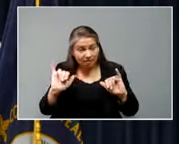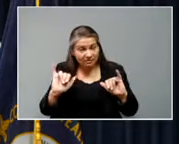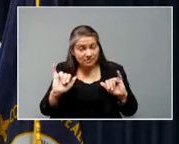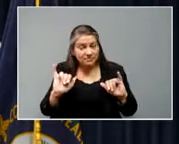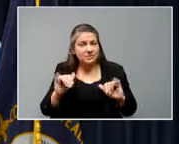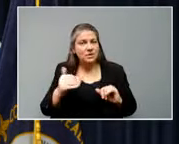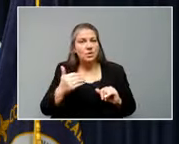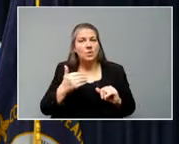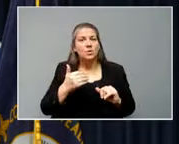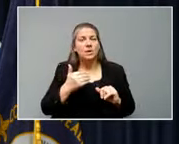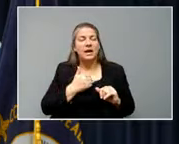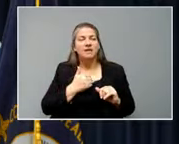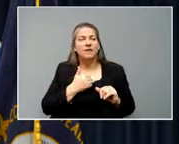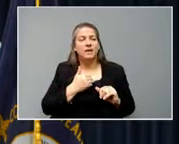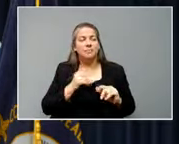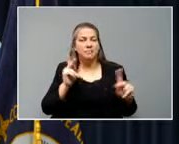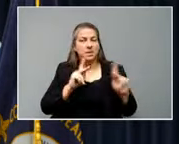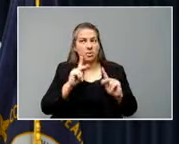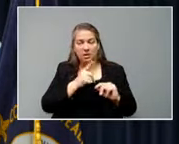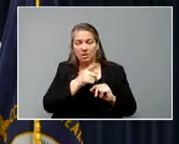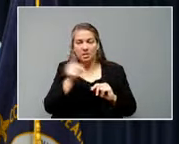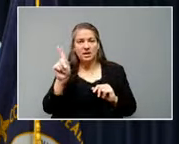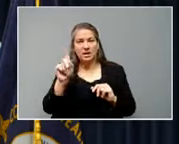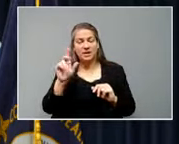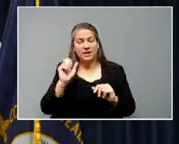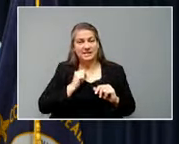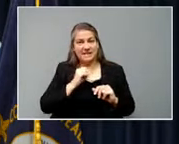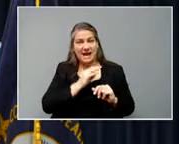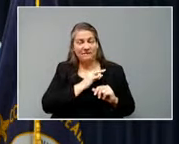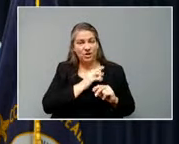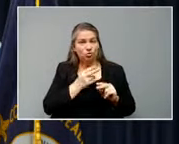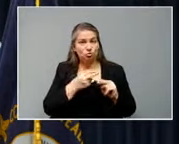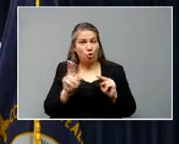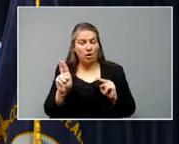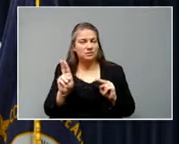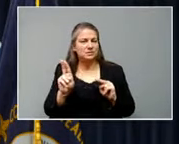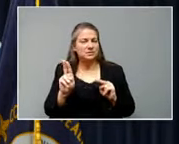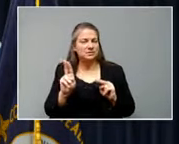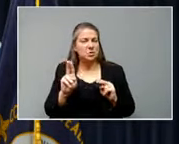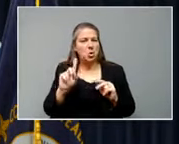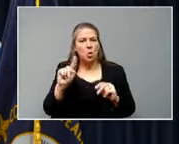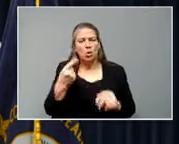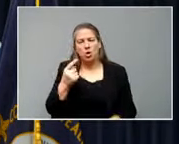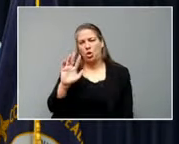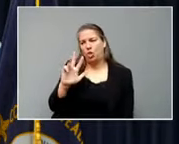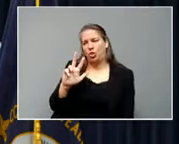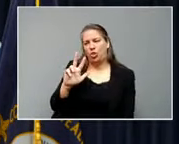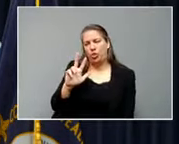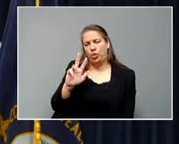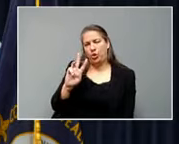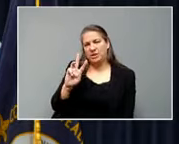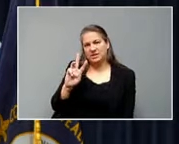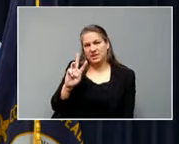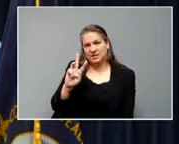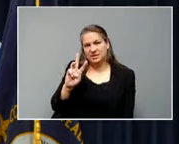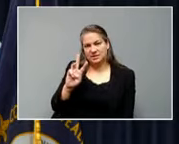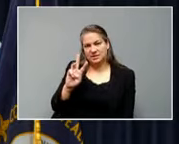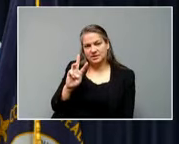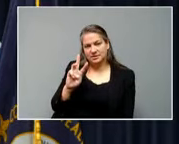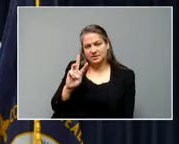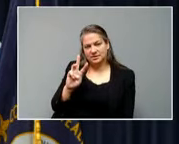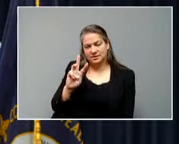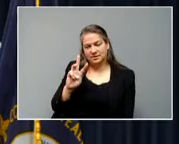hospitals with critical staffing shortages in months, with only 36 of 96. And as we talked